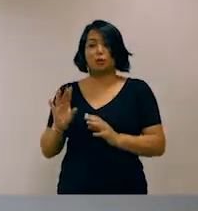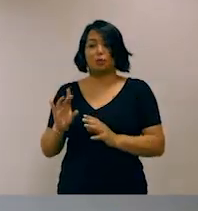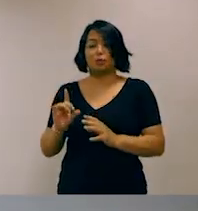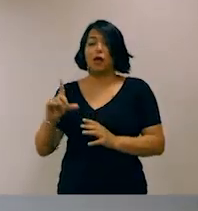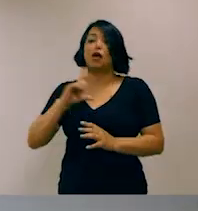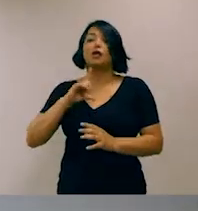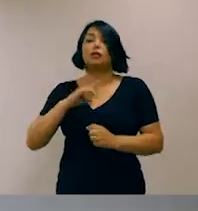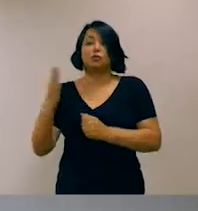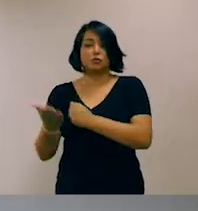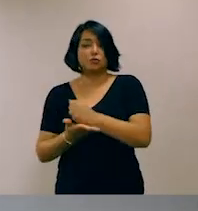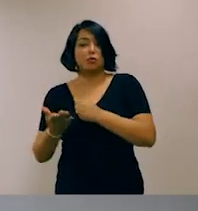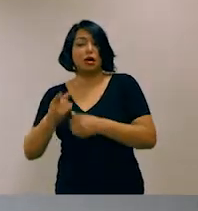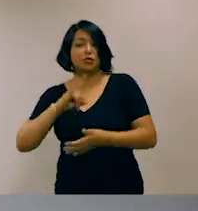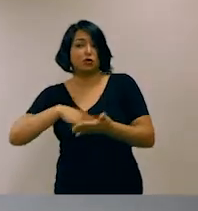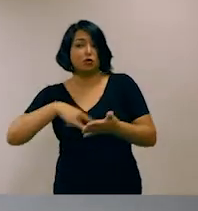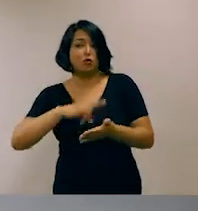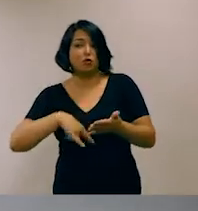the